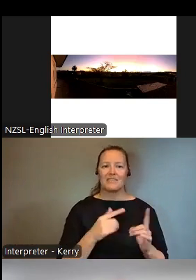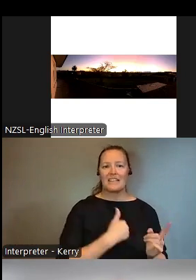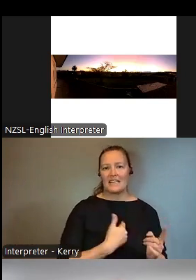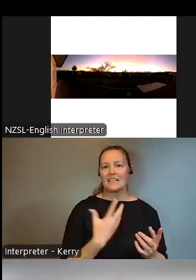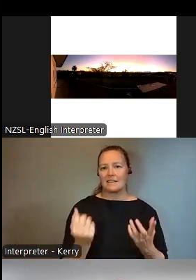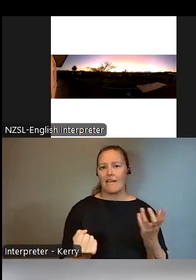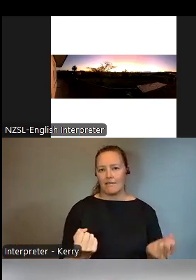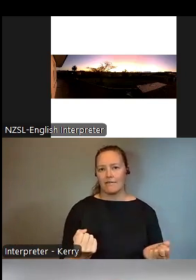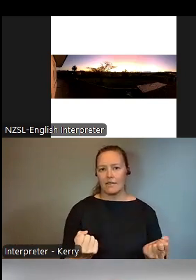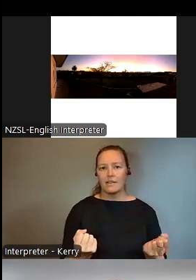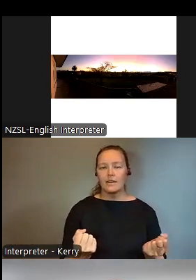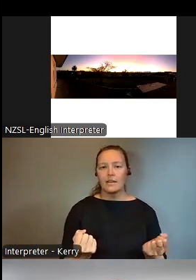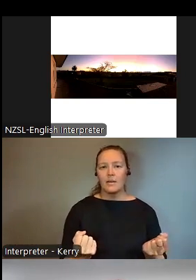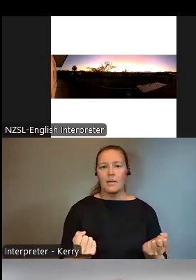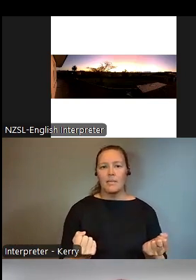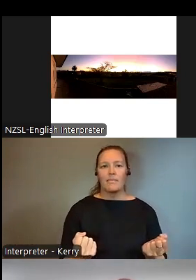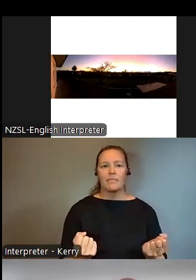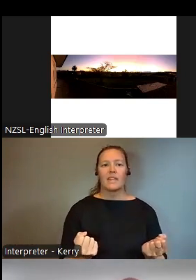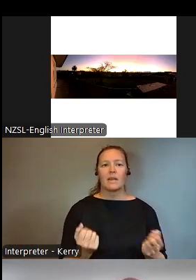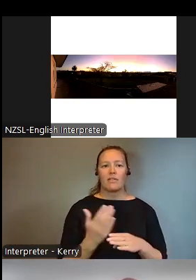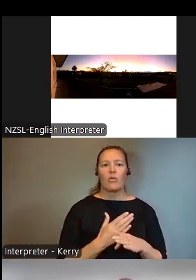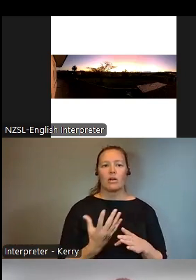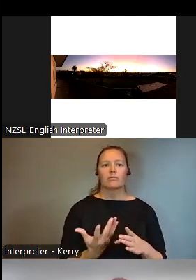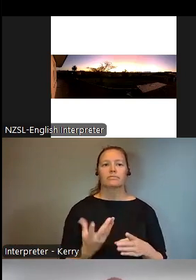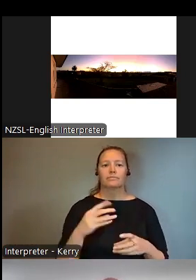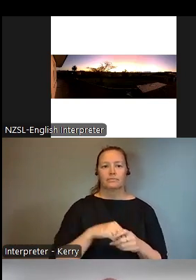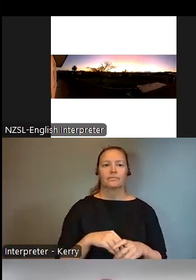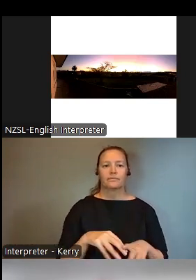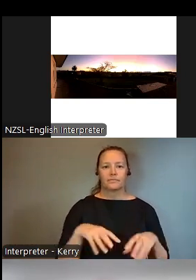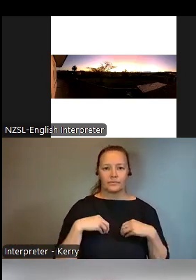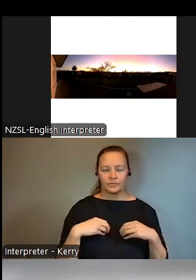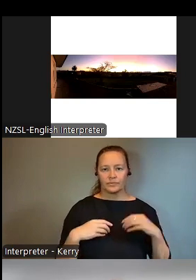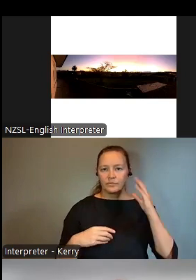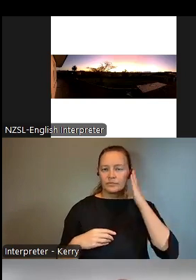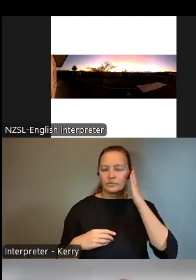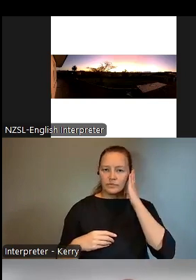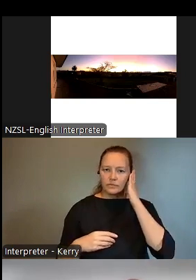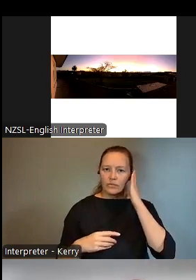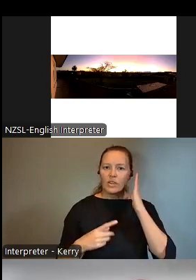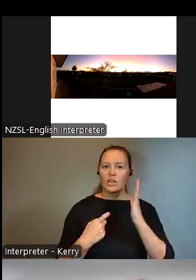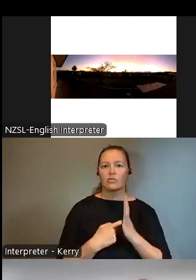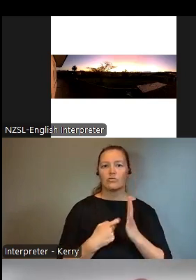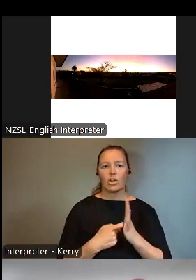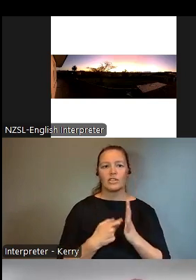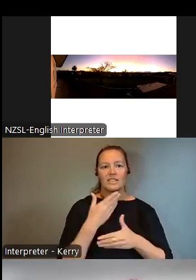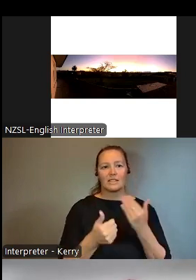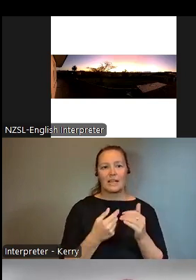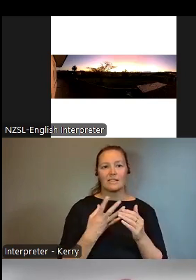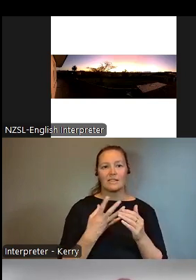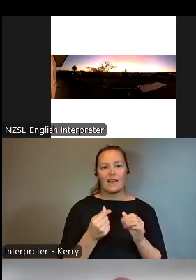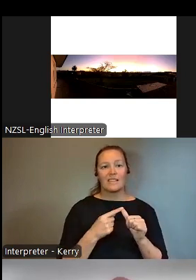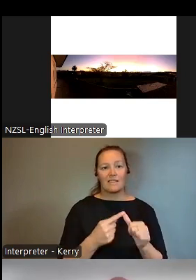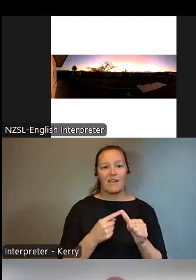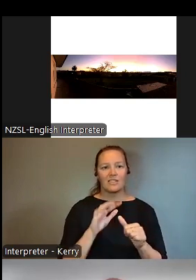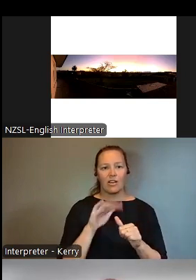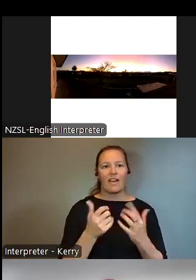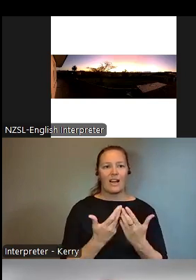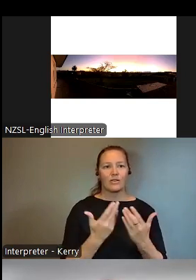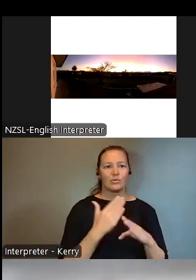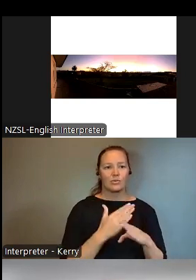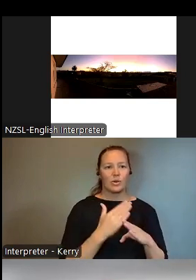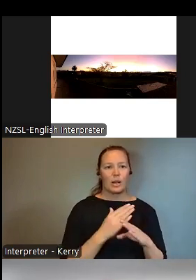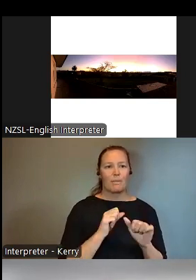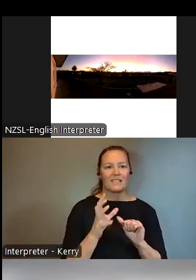before they'll come on board with something. And so Rogers offers us a wee bit of advice on how to work